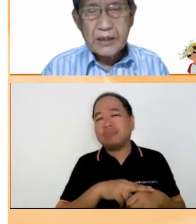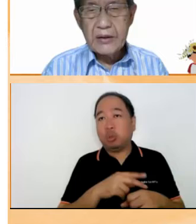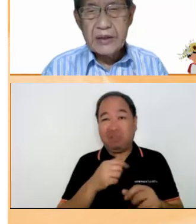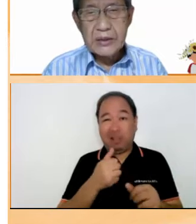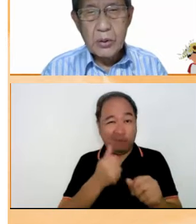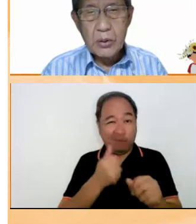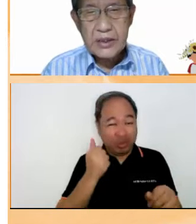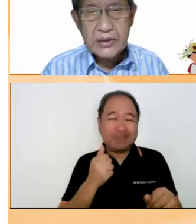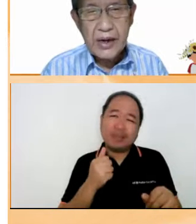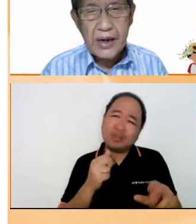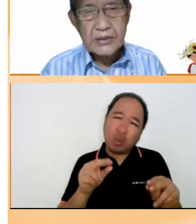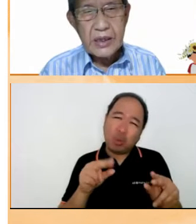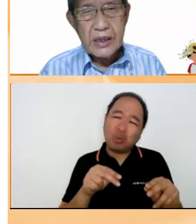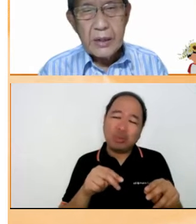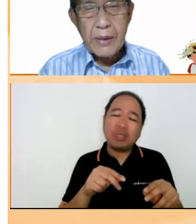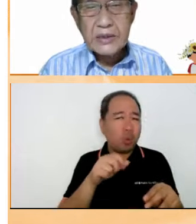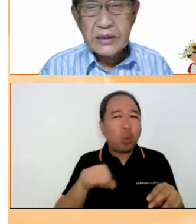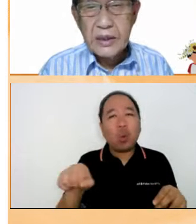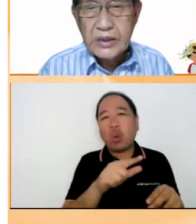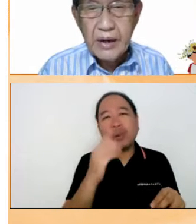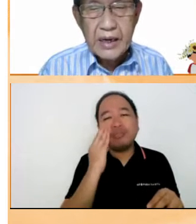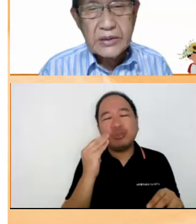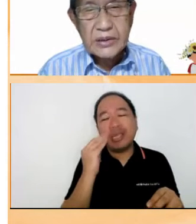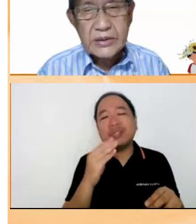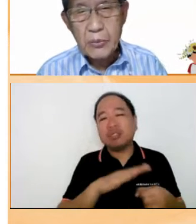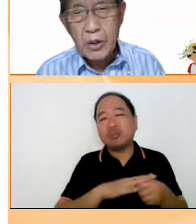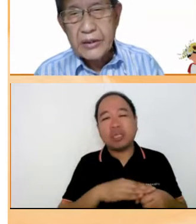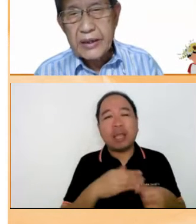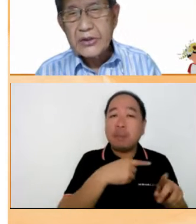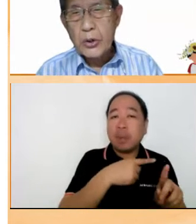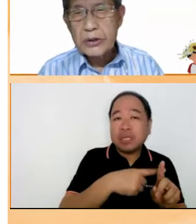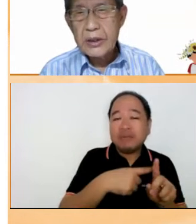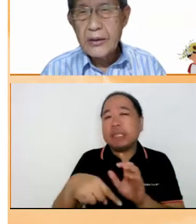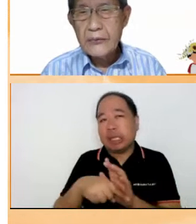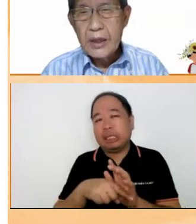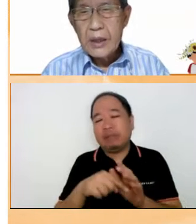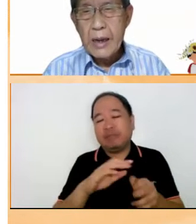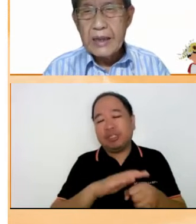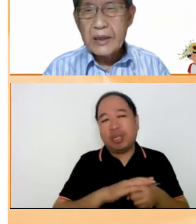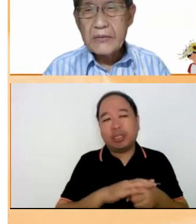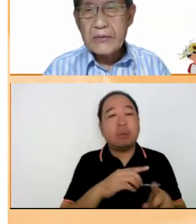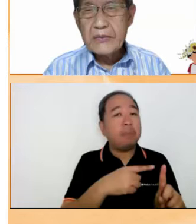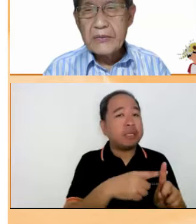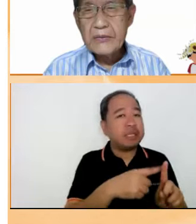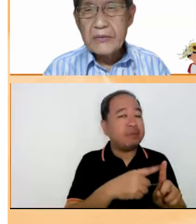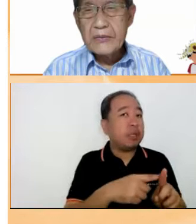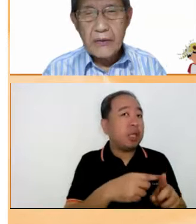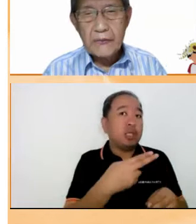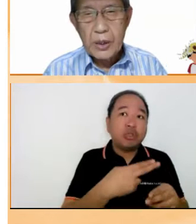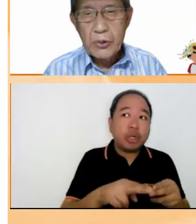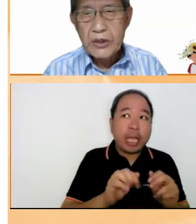stress and there is a toxic stress. Positive stress, these are moderate, short-lived, bodily response